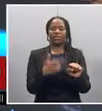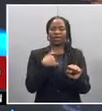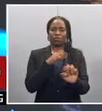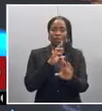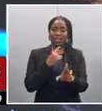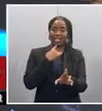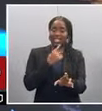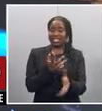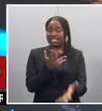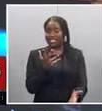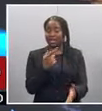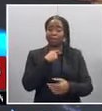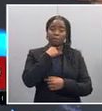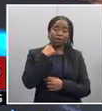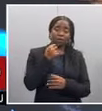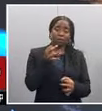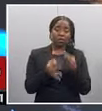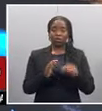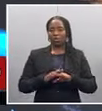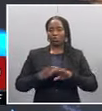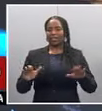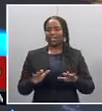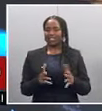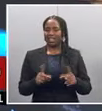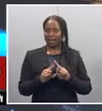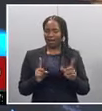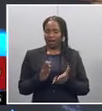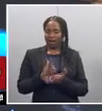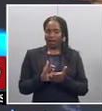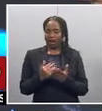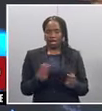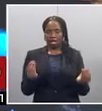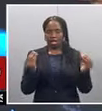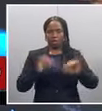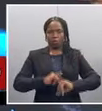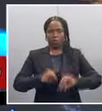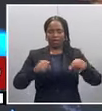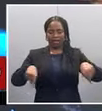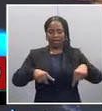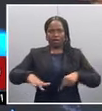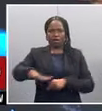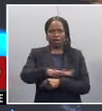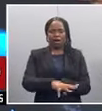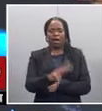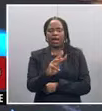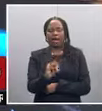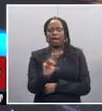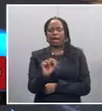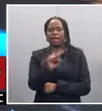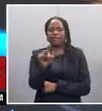murder, whether politically motivated or not, is certainly adding to the climate of fear in Umzimkulu.